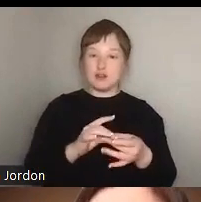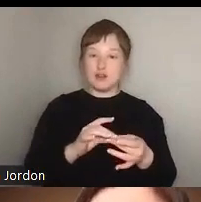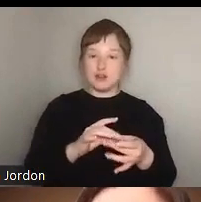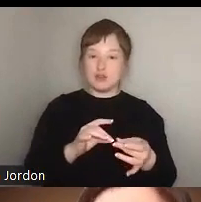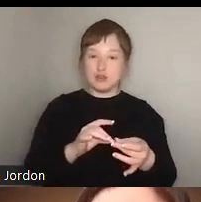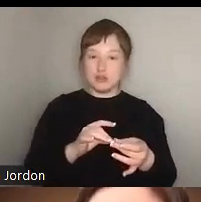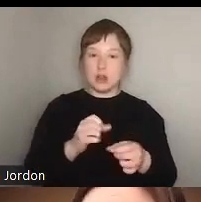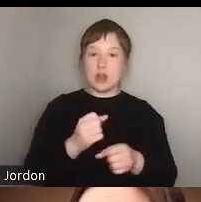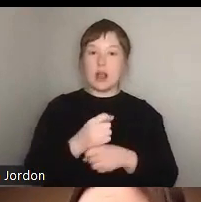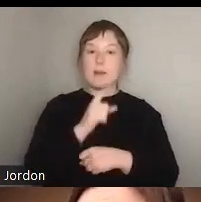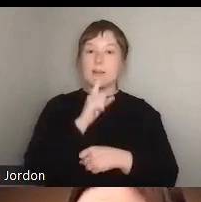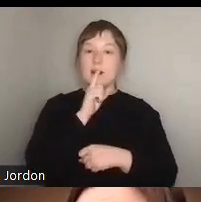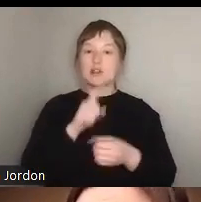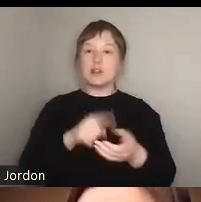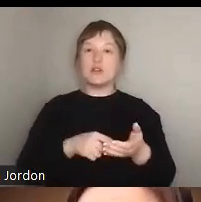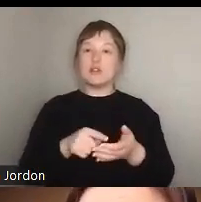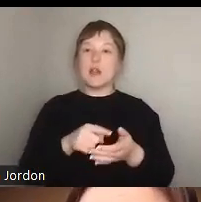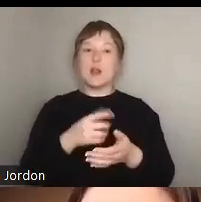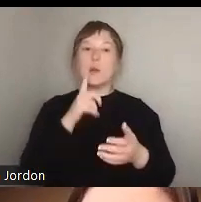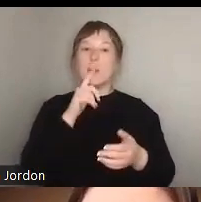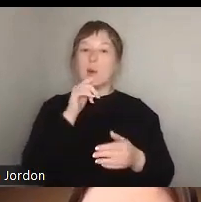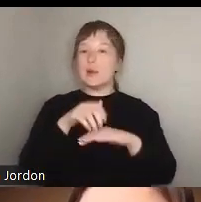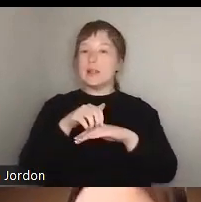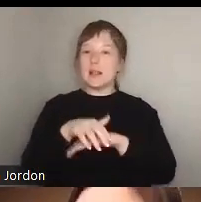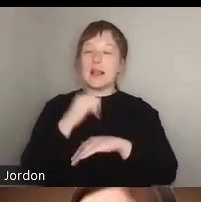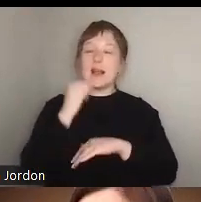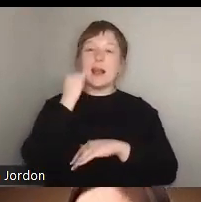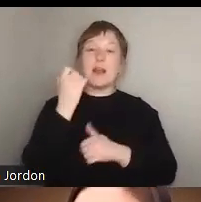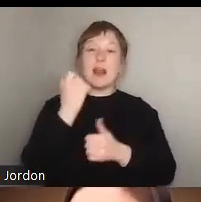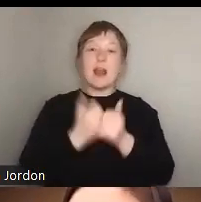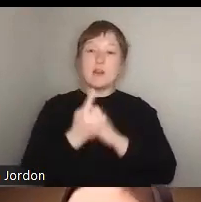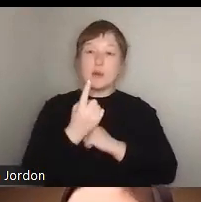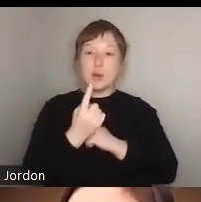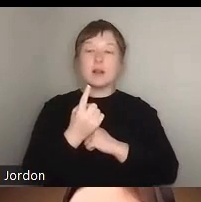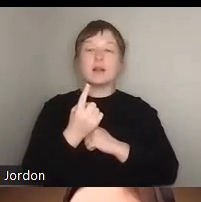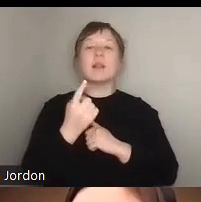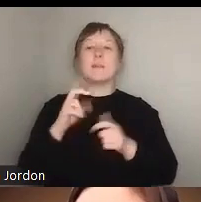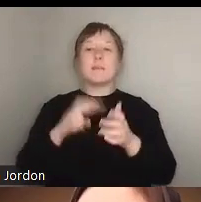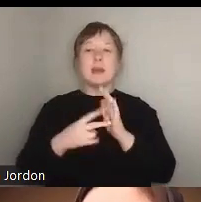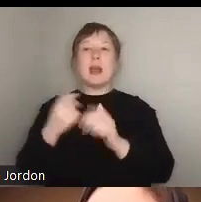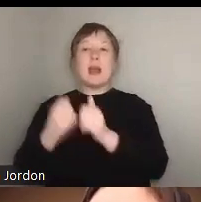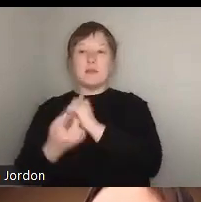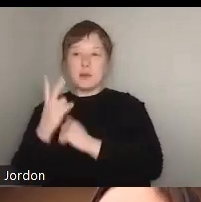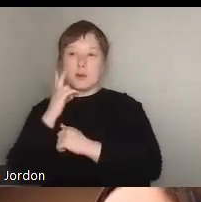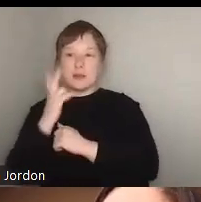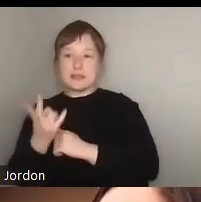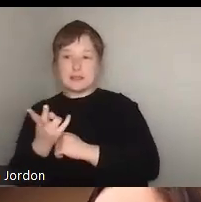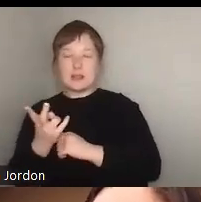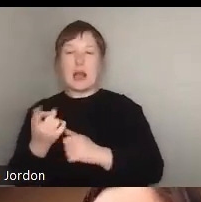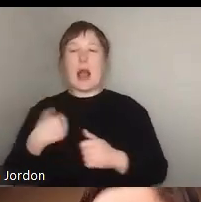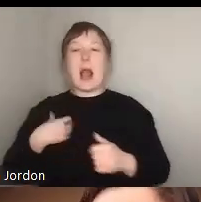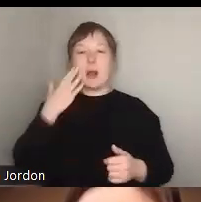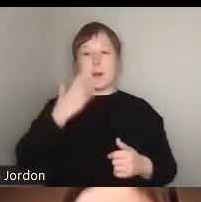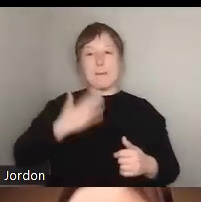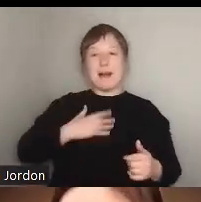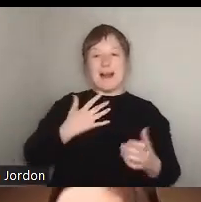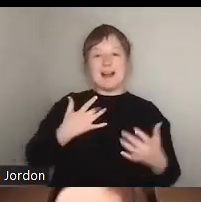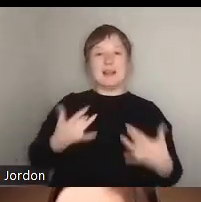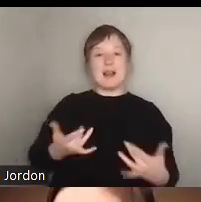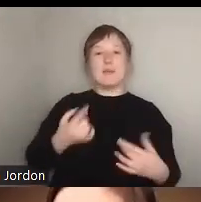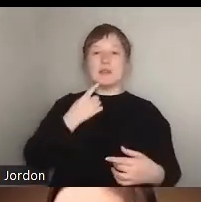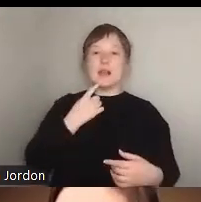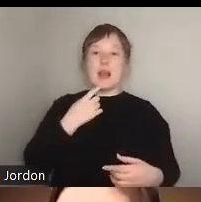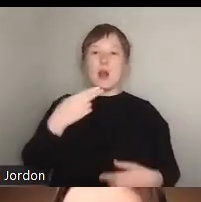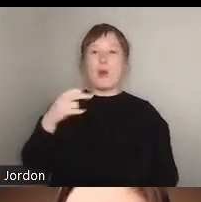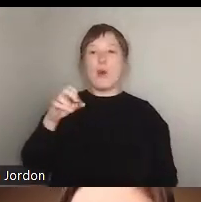chat, make sure that you check your recipients. If you hit everybody here will see it. But sometimes, I know like my default will say like host